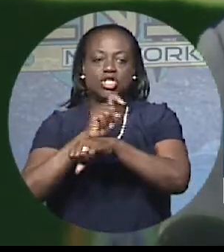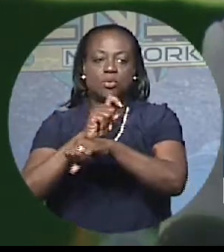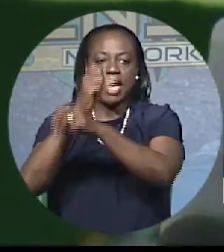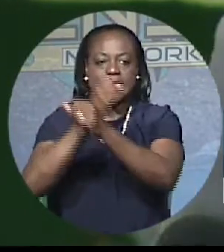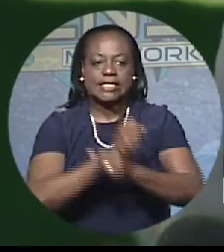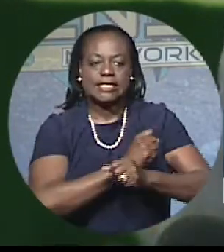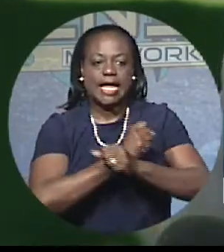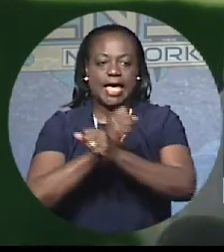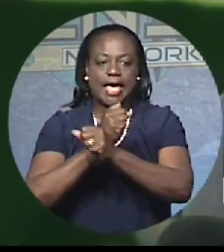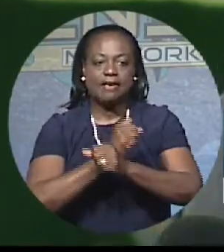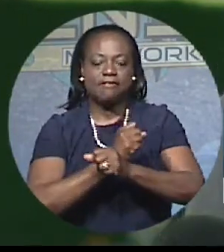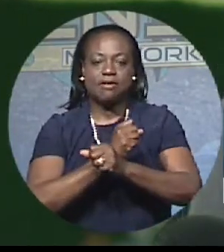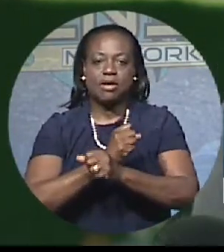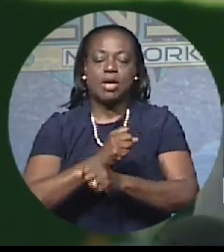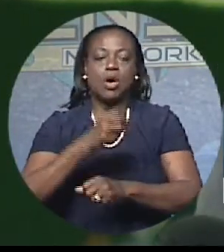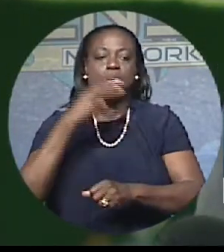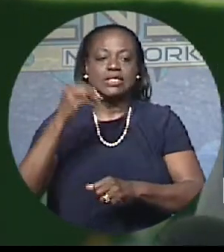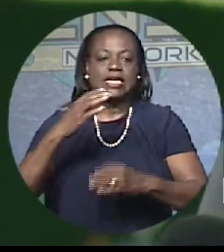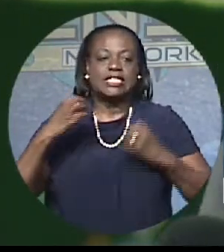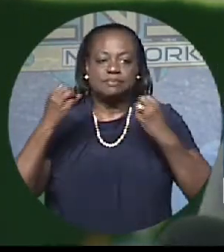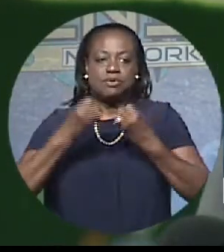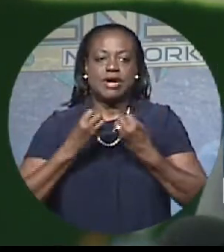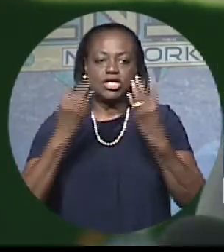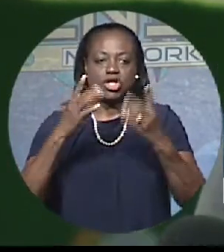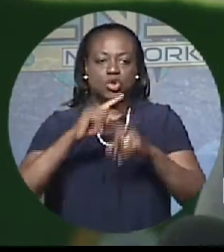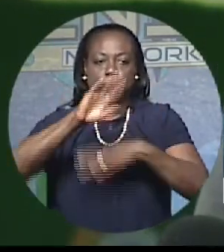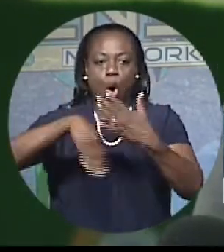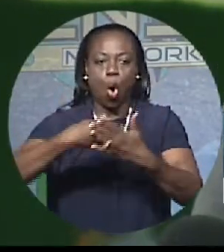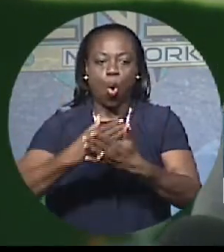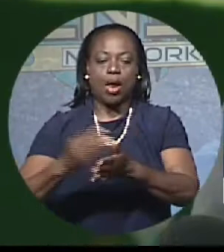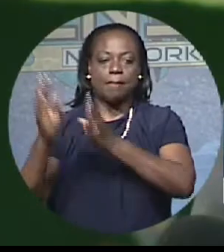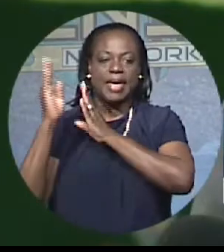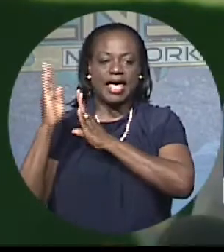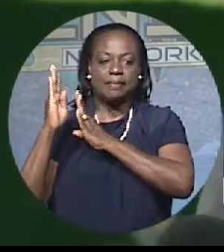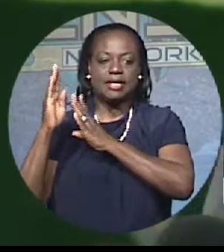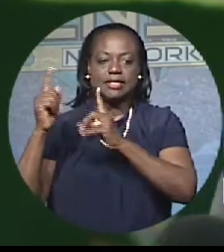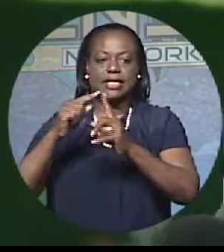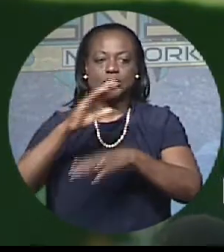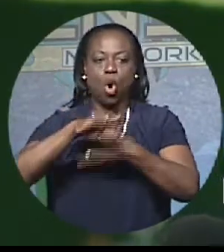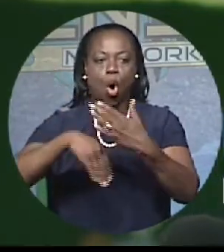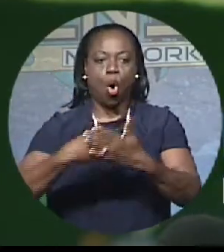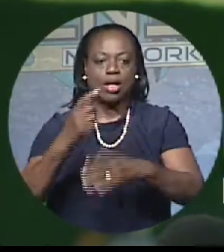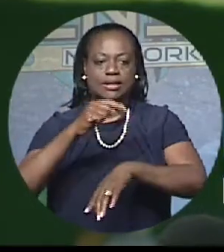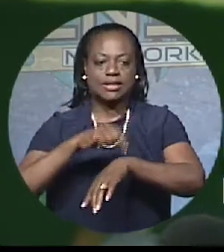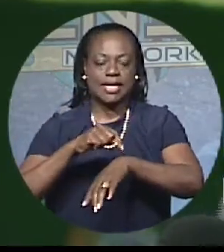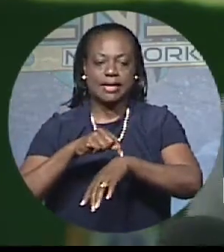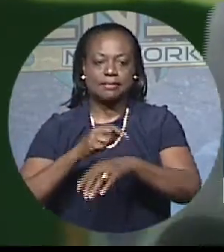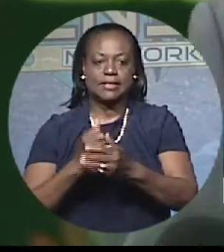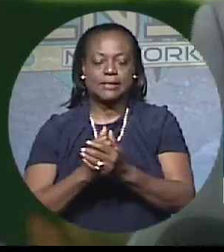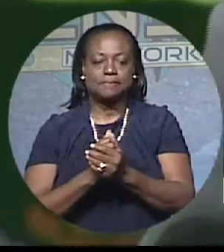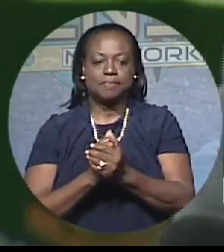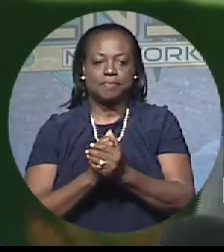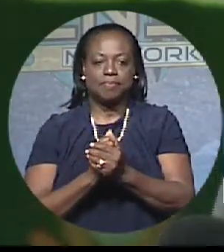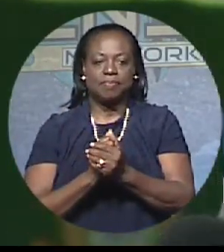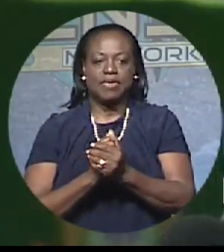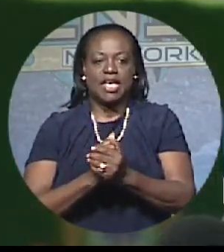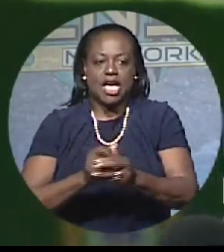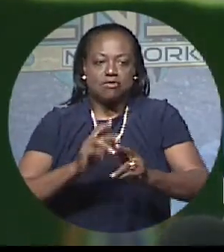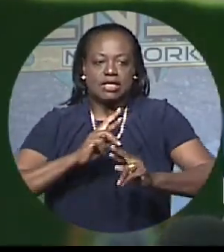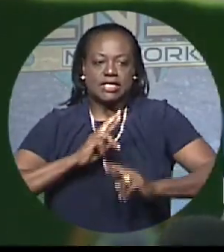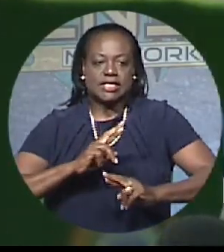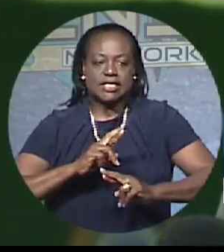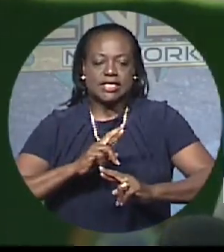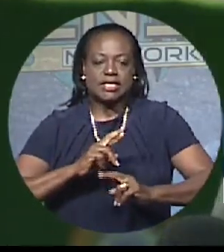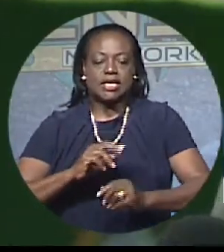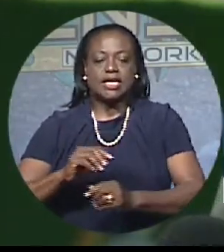an inspiration to all Bahamians for all times. His acts of resistance to slavery and those of